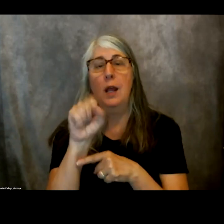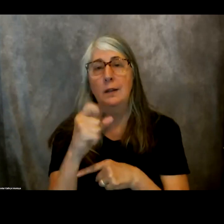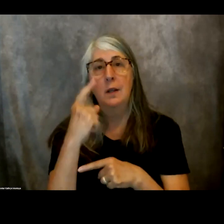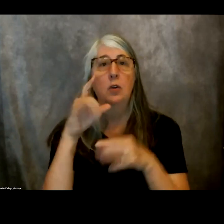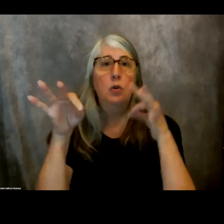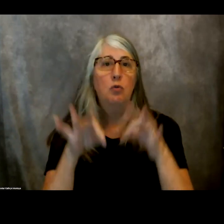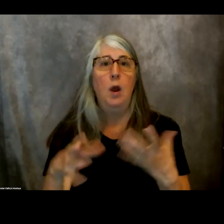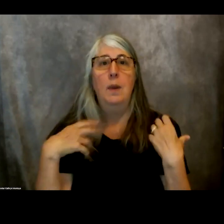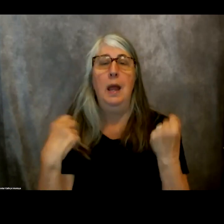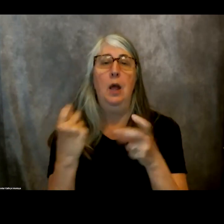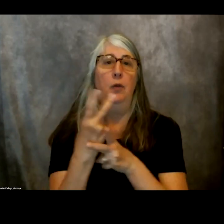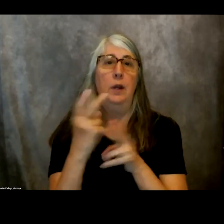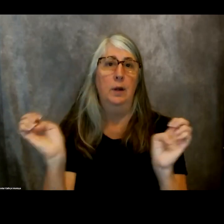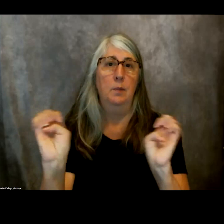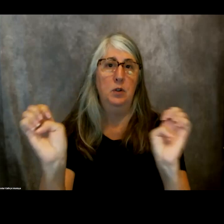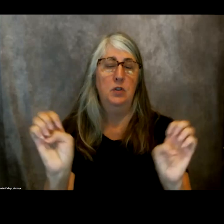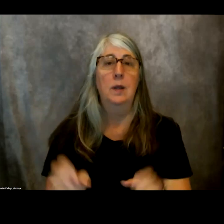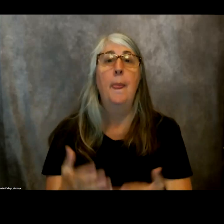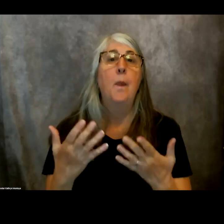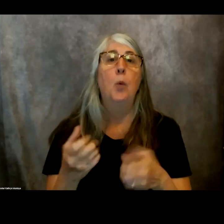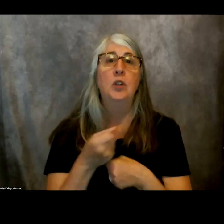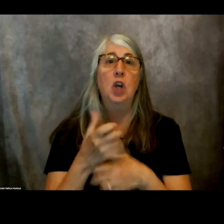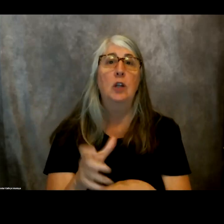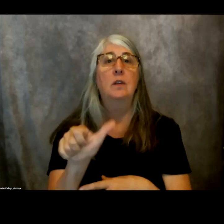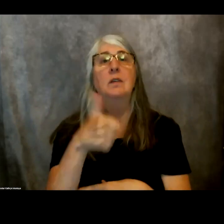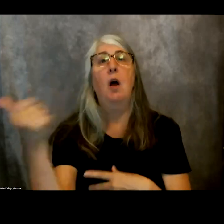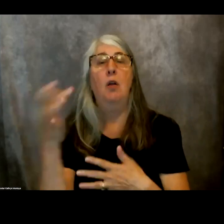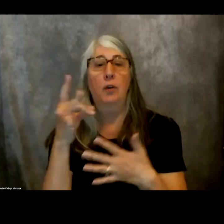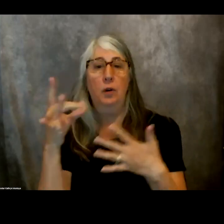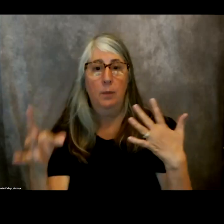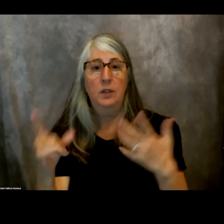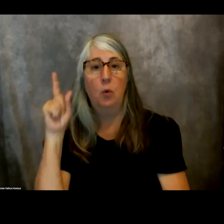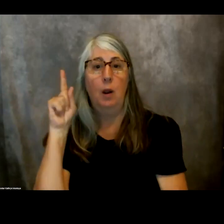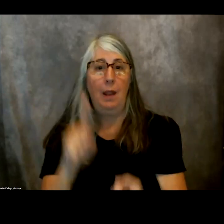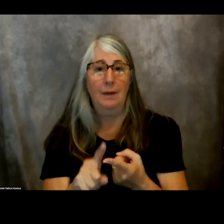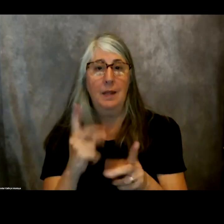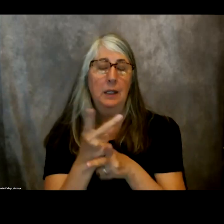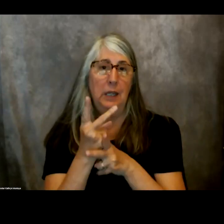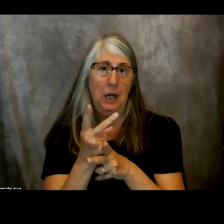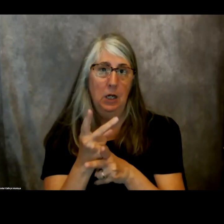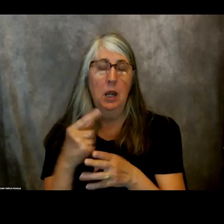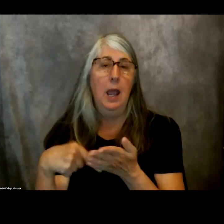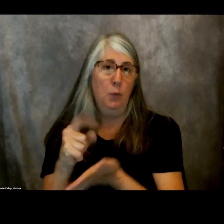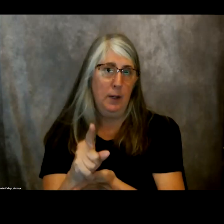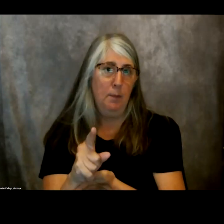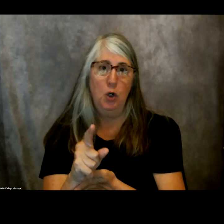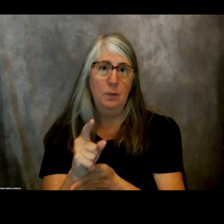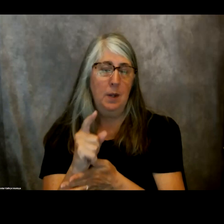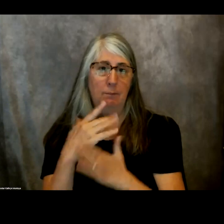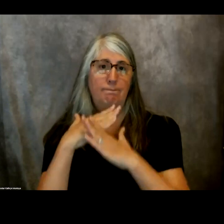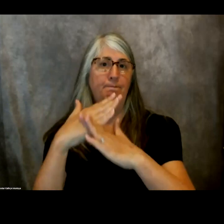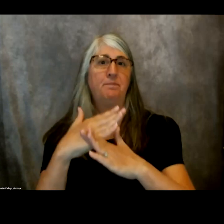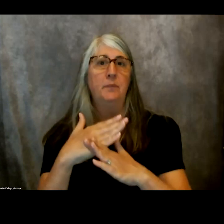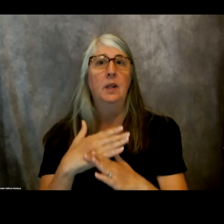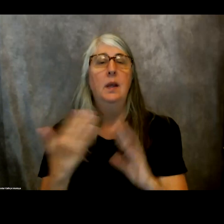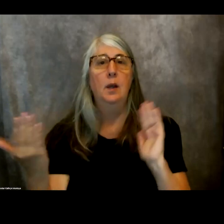We open the door to accept alternative or even less than care, as well as reimbursement when compared to other